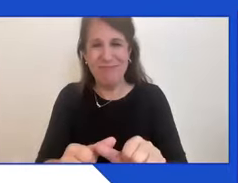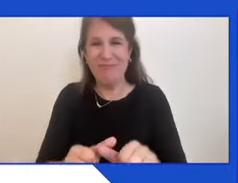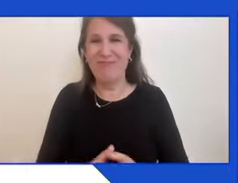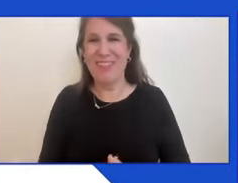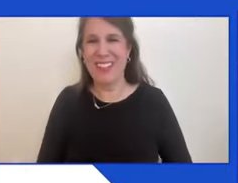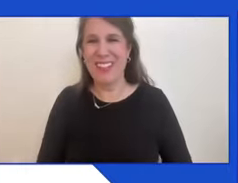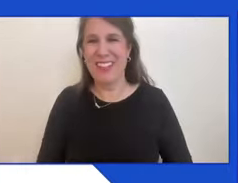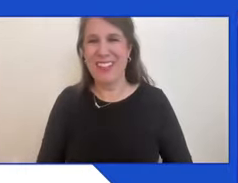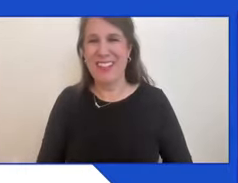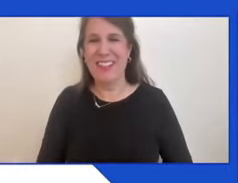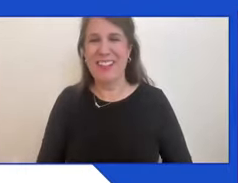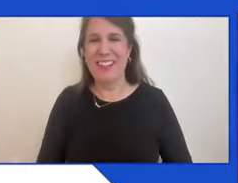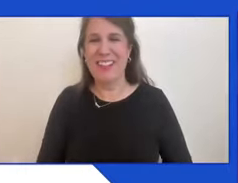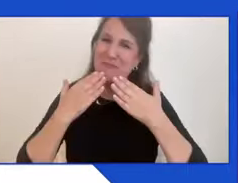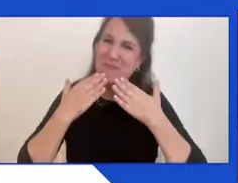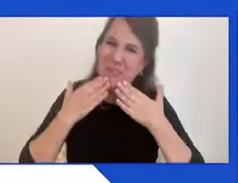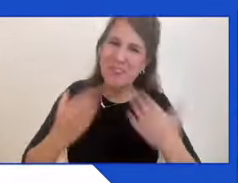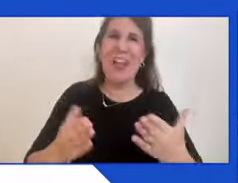Toda Rabba!